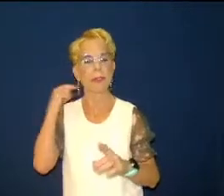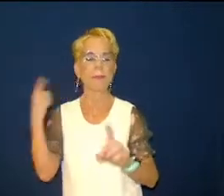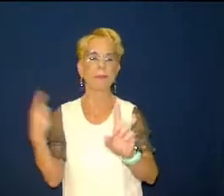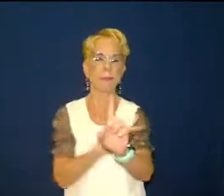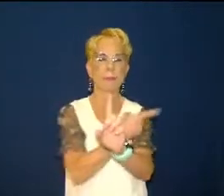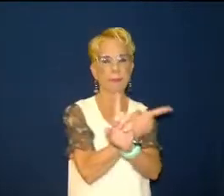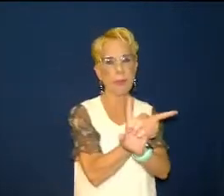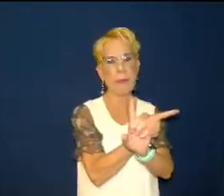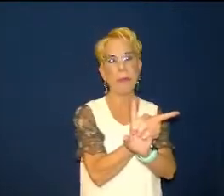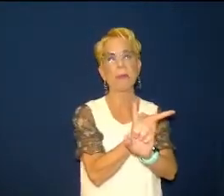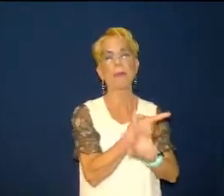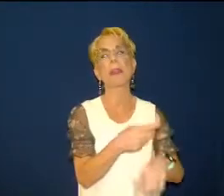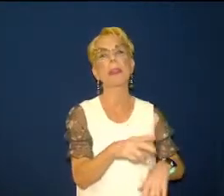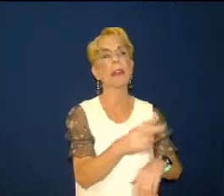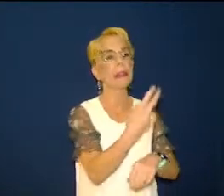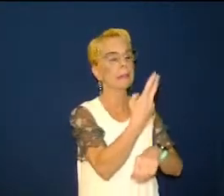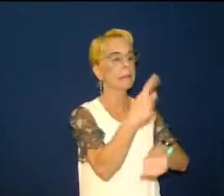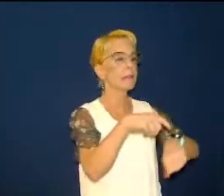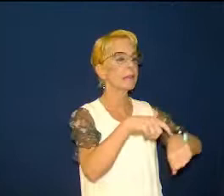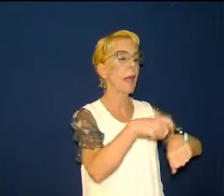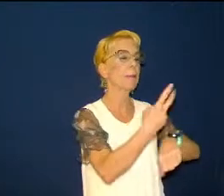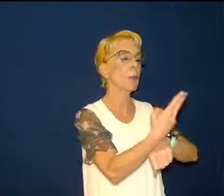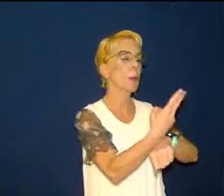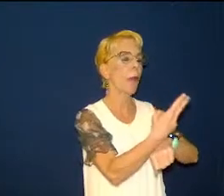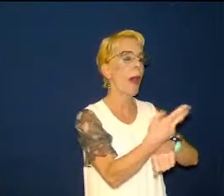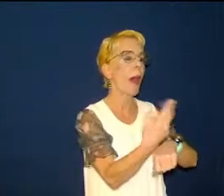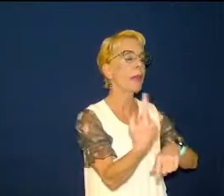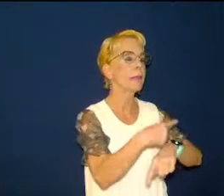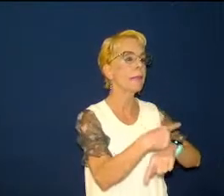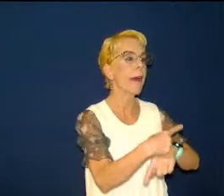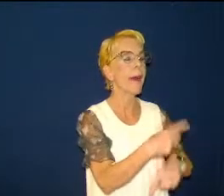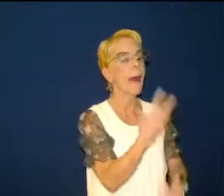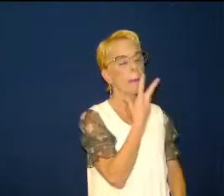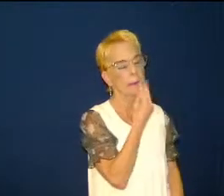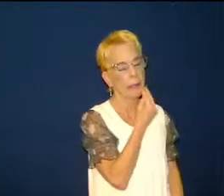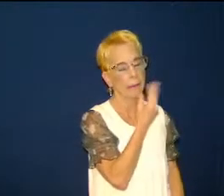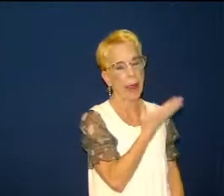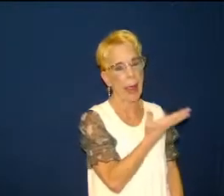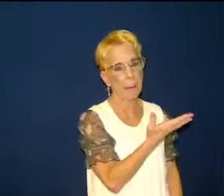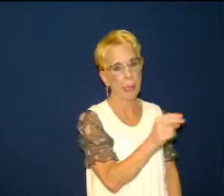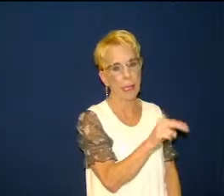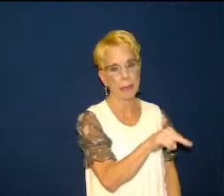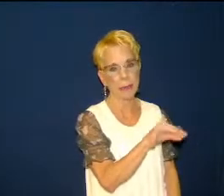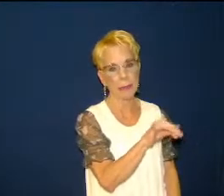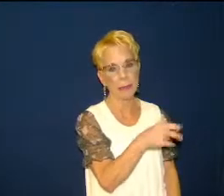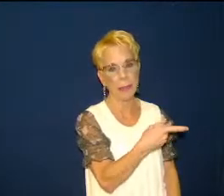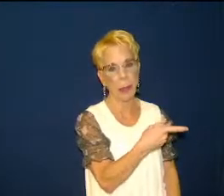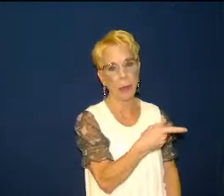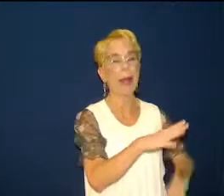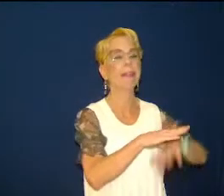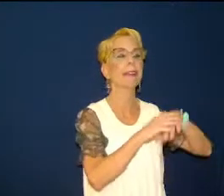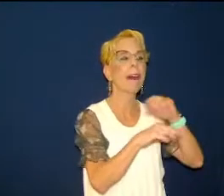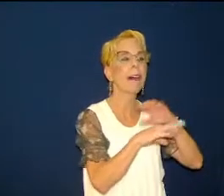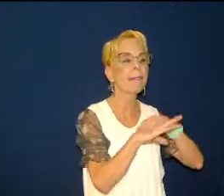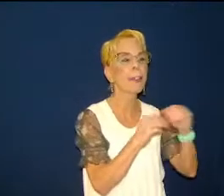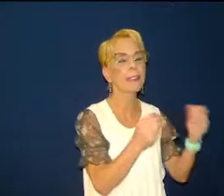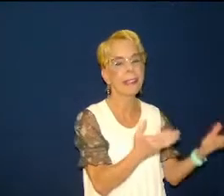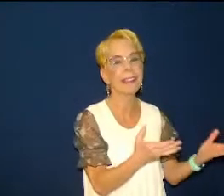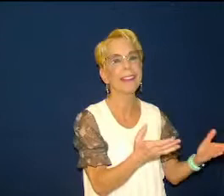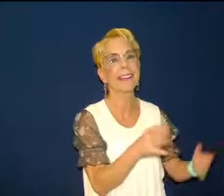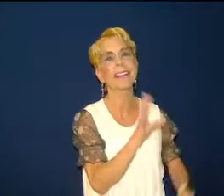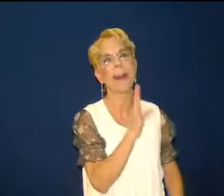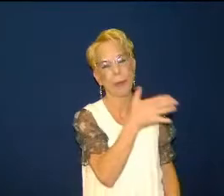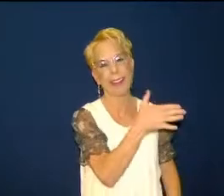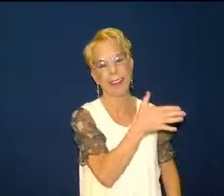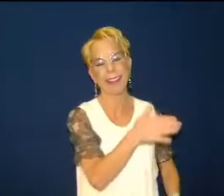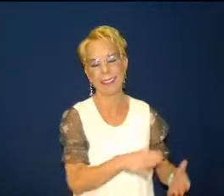the u.s opens on the day are you gonna take your two-hour nap i said well i'll probably just take one hour but i said usually when i take up just take one